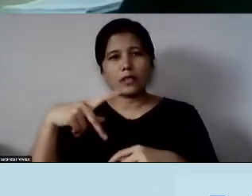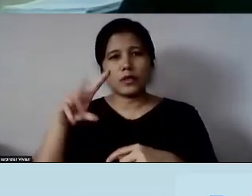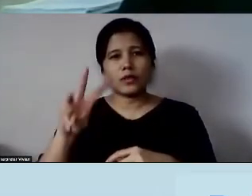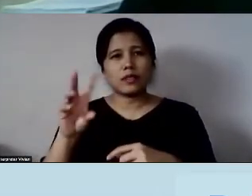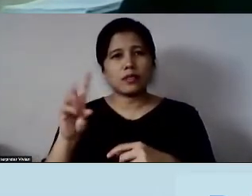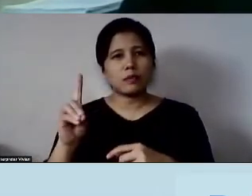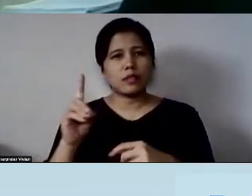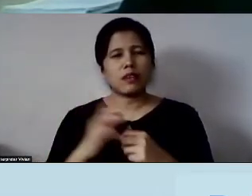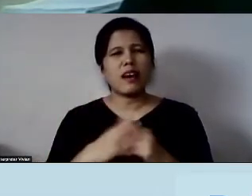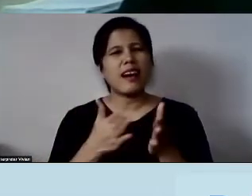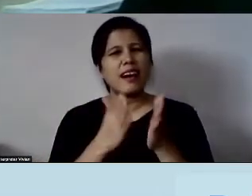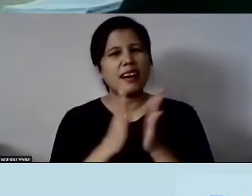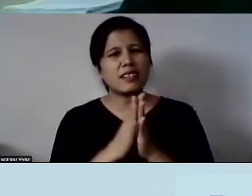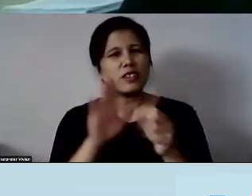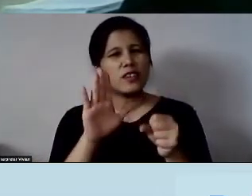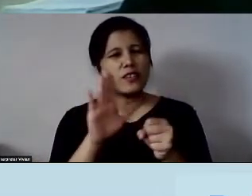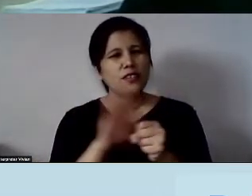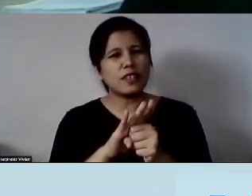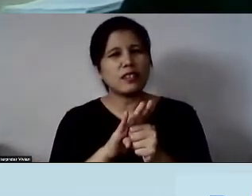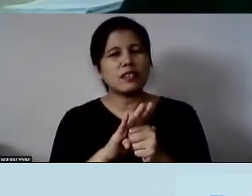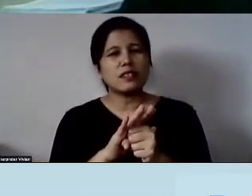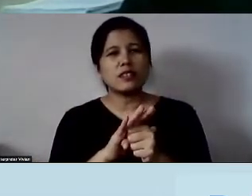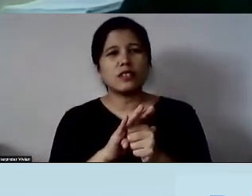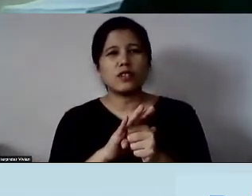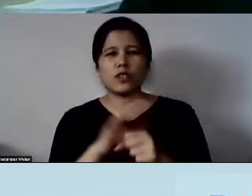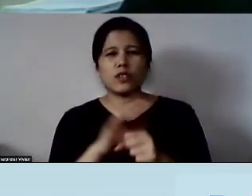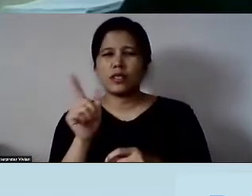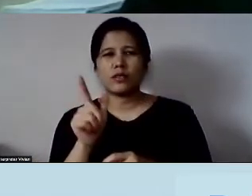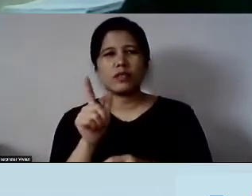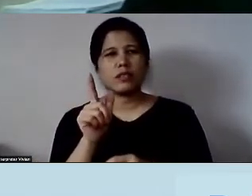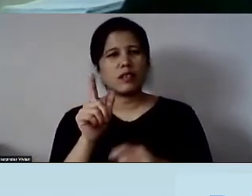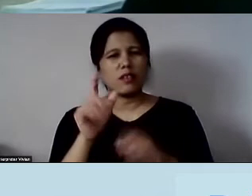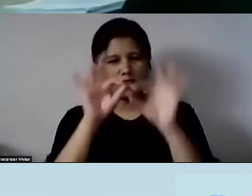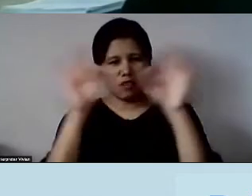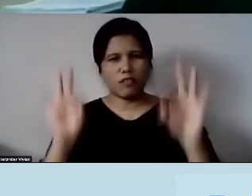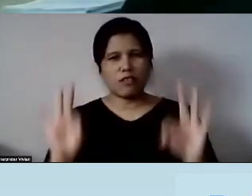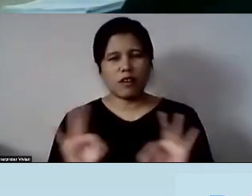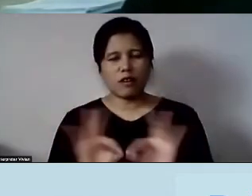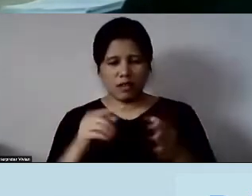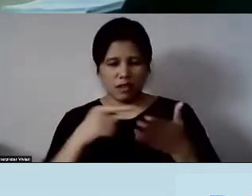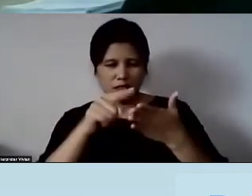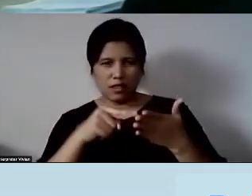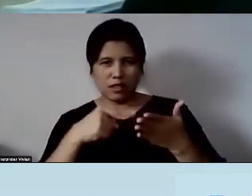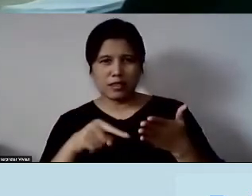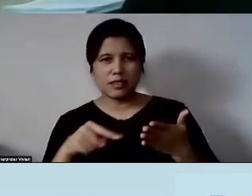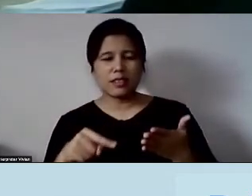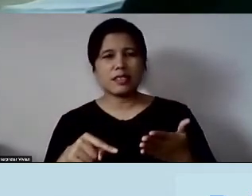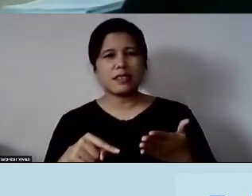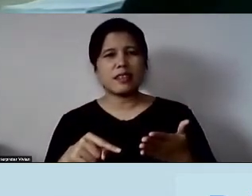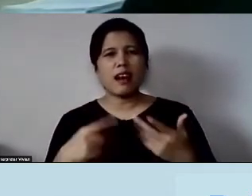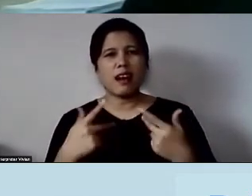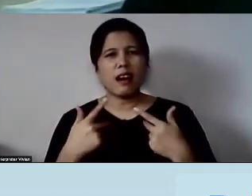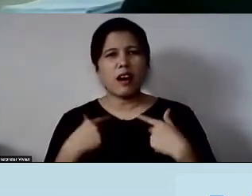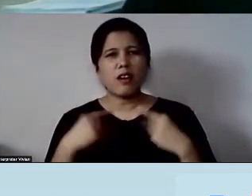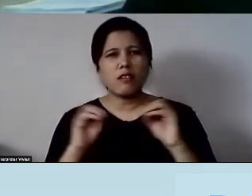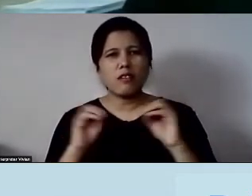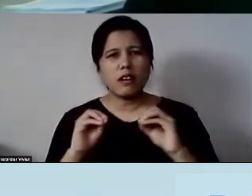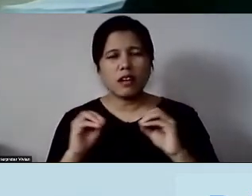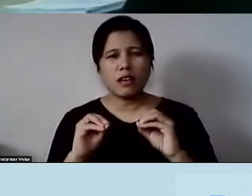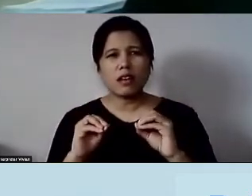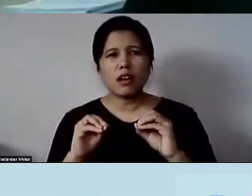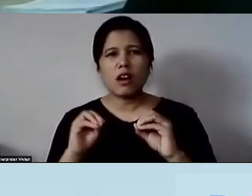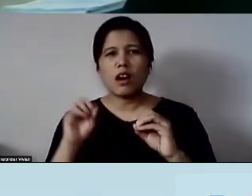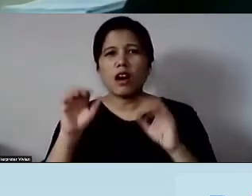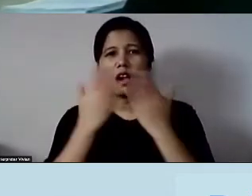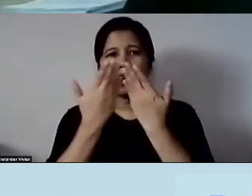ago, I was asked to fill out a Census 2020 form. And under the checklist for PWD, there was no mention of